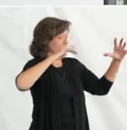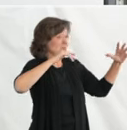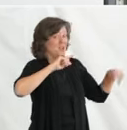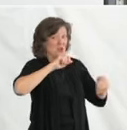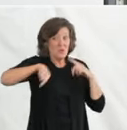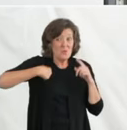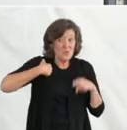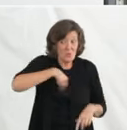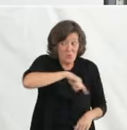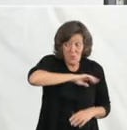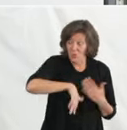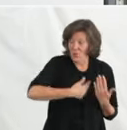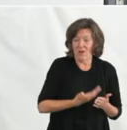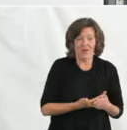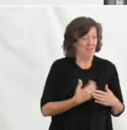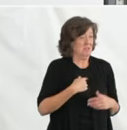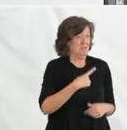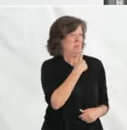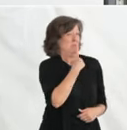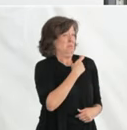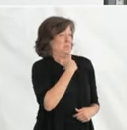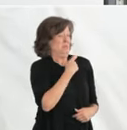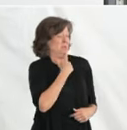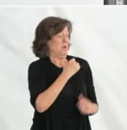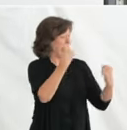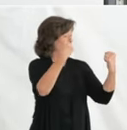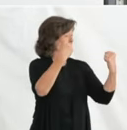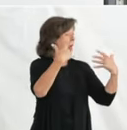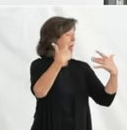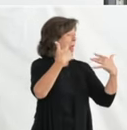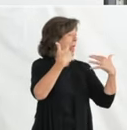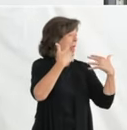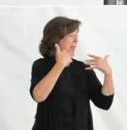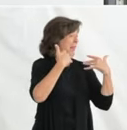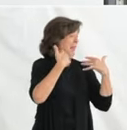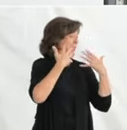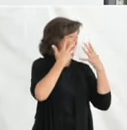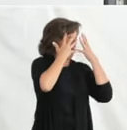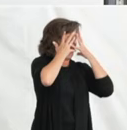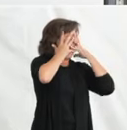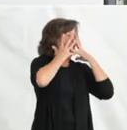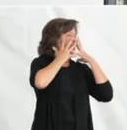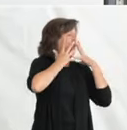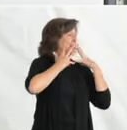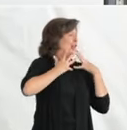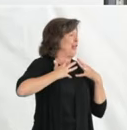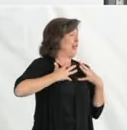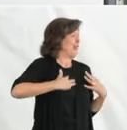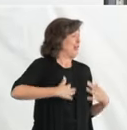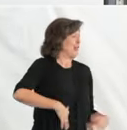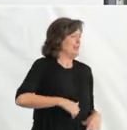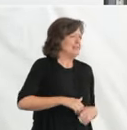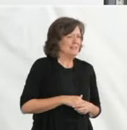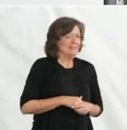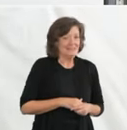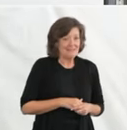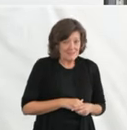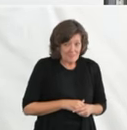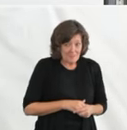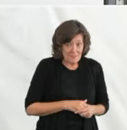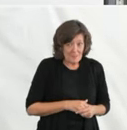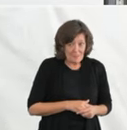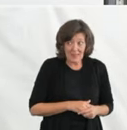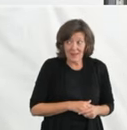in a fine, red, bovine mist. As hunks of lung fell about